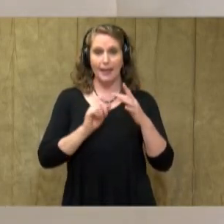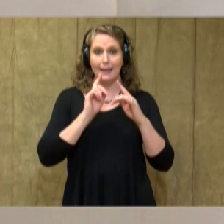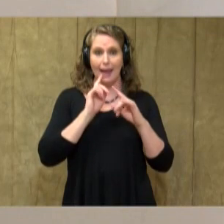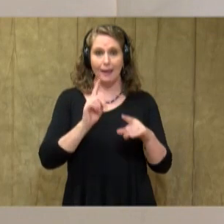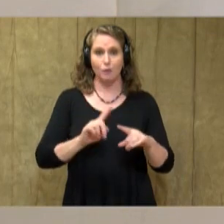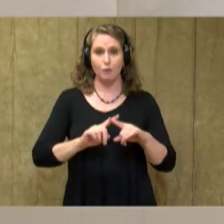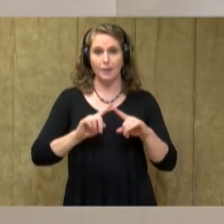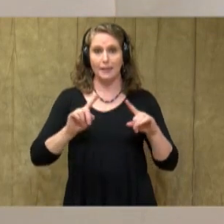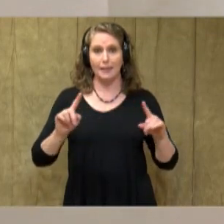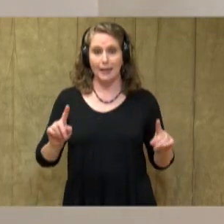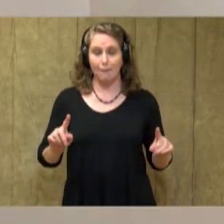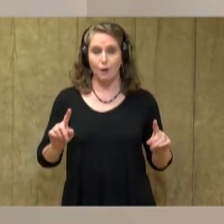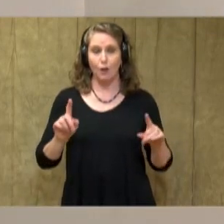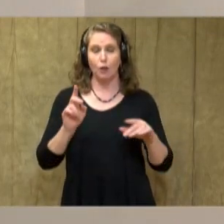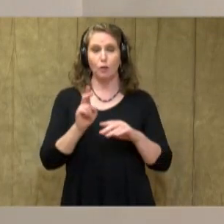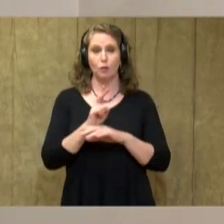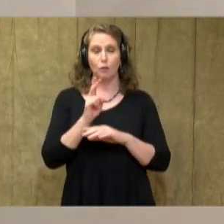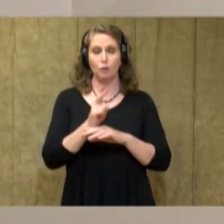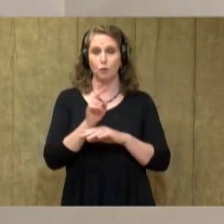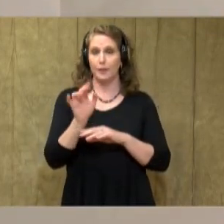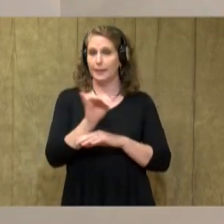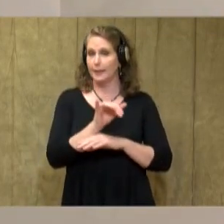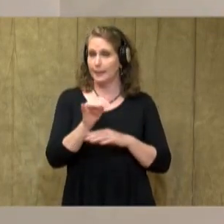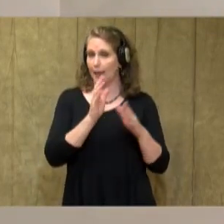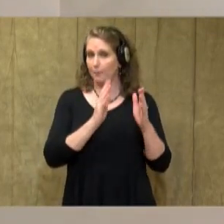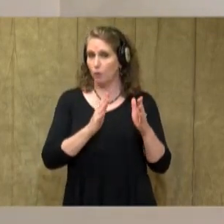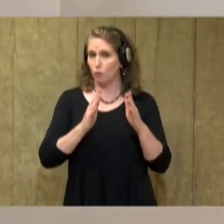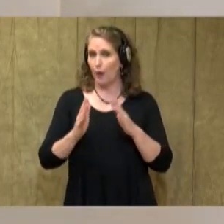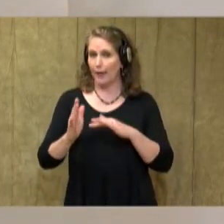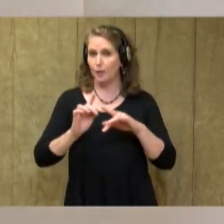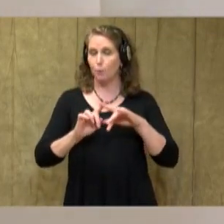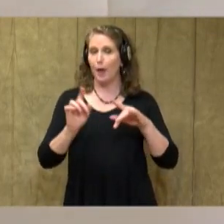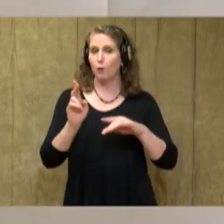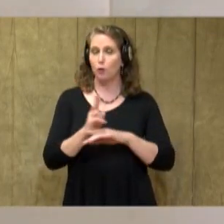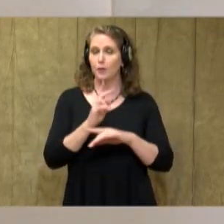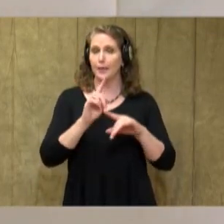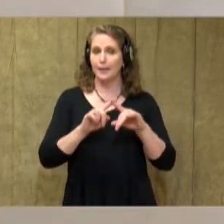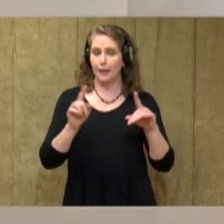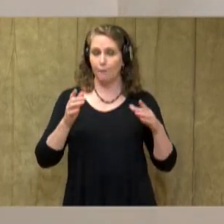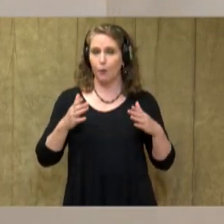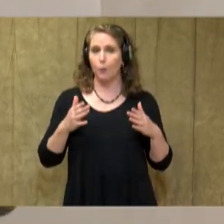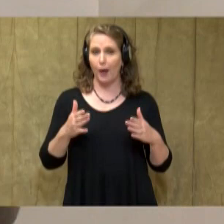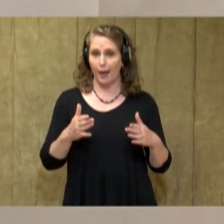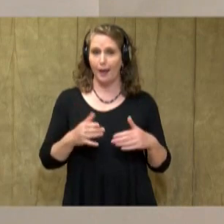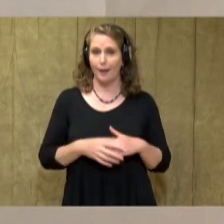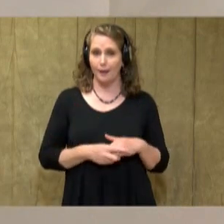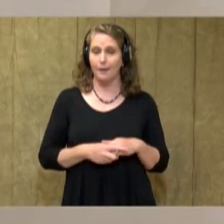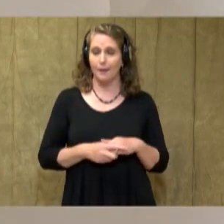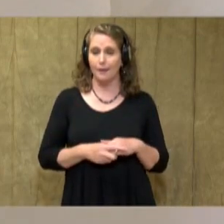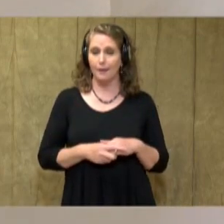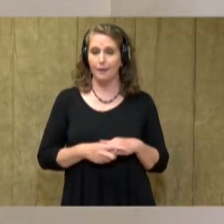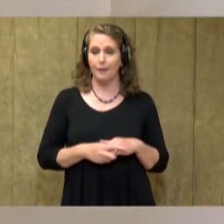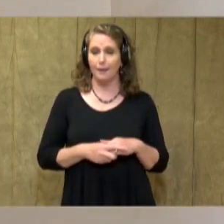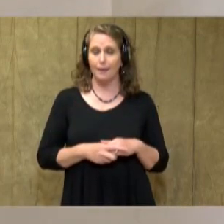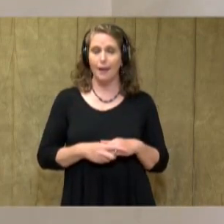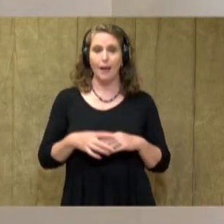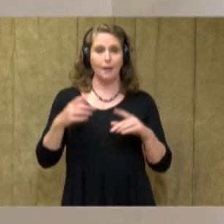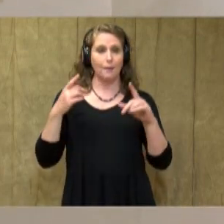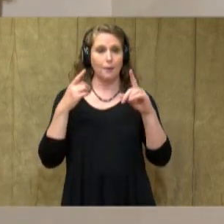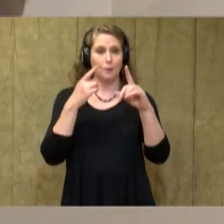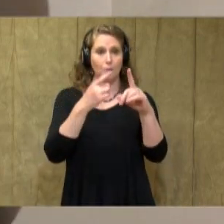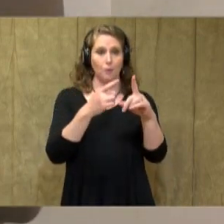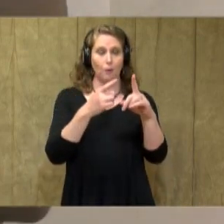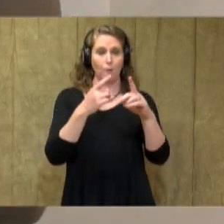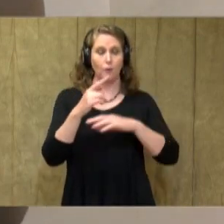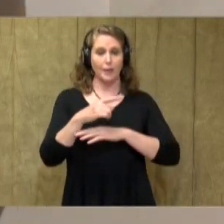little different. We're going to use some of those same strategies, but we're going to use them in a little bit of a different way. So our standard that we are going